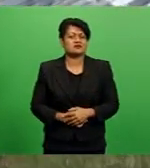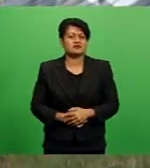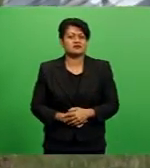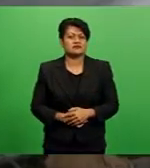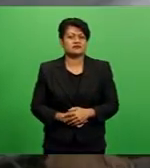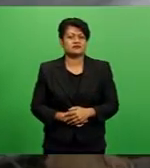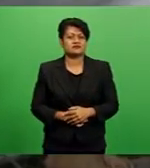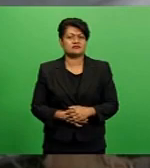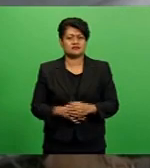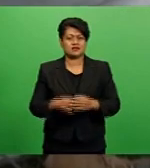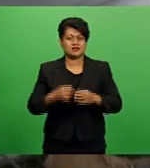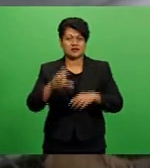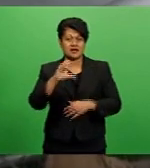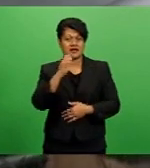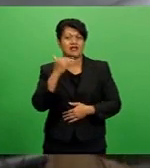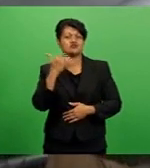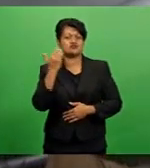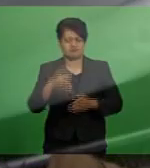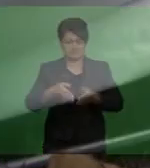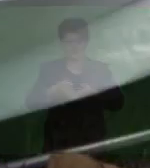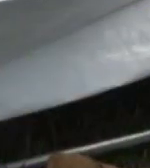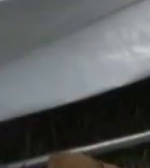And temporary classrooms go up.